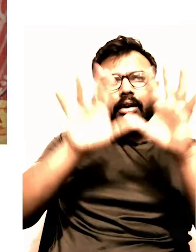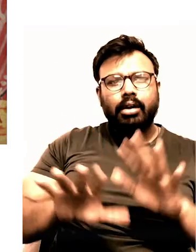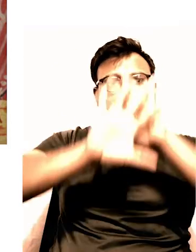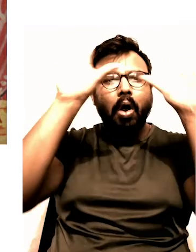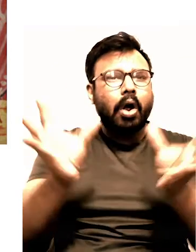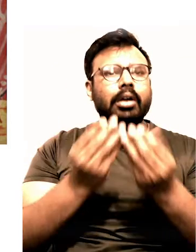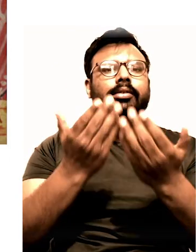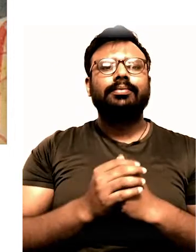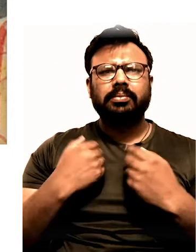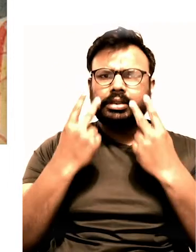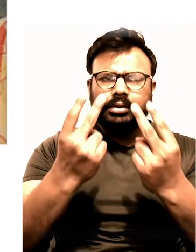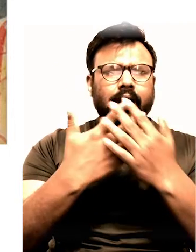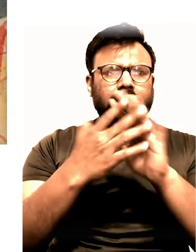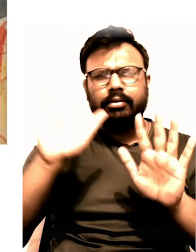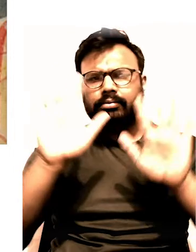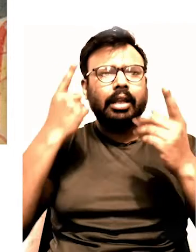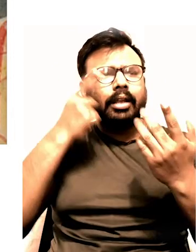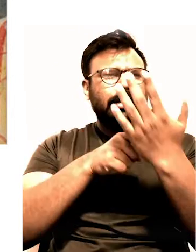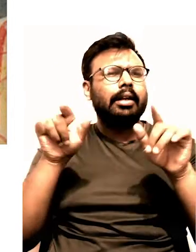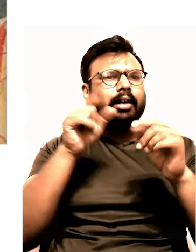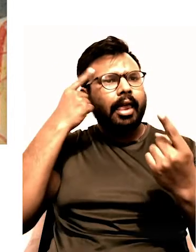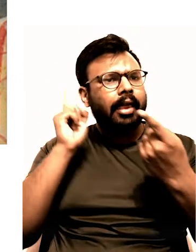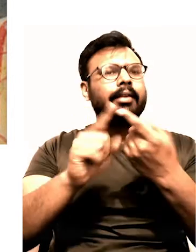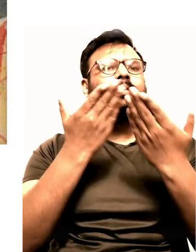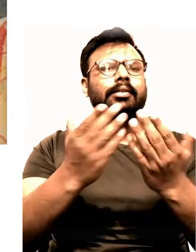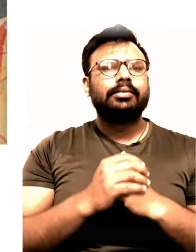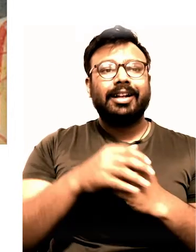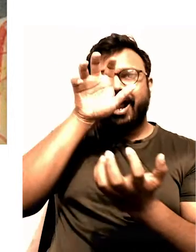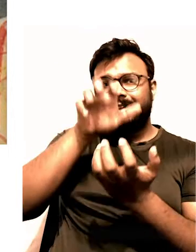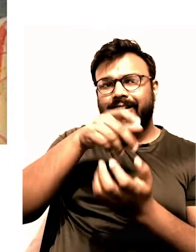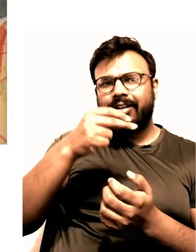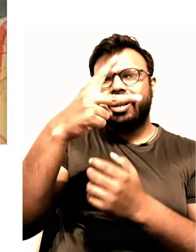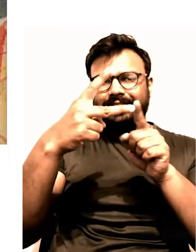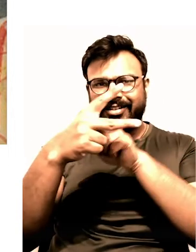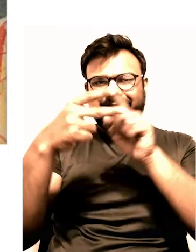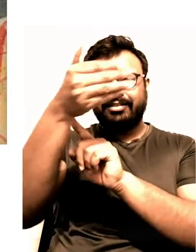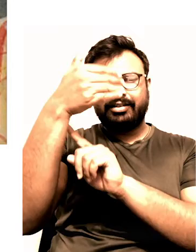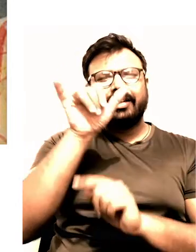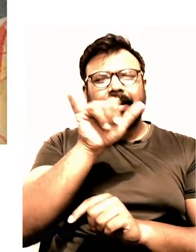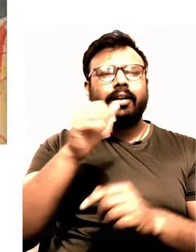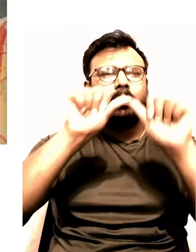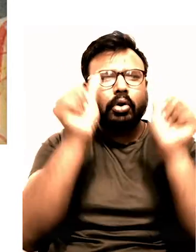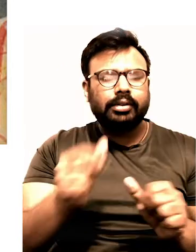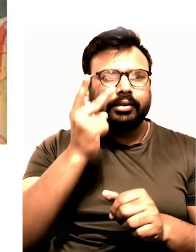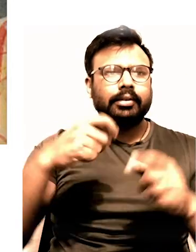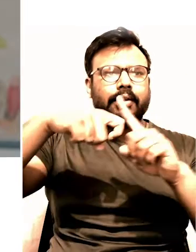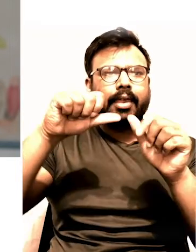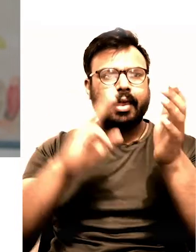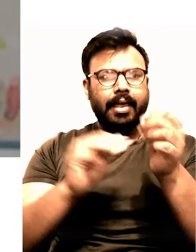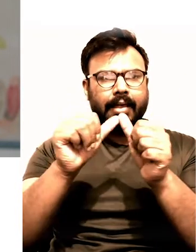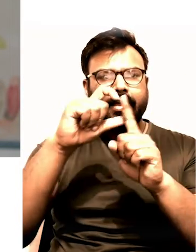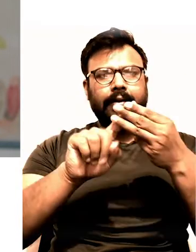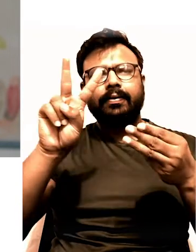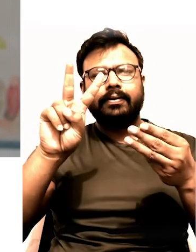highlighting separation, the lotus and lily flowers which convey the mood the verse invokes. If